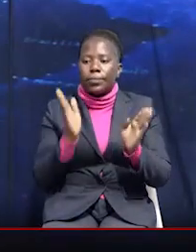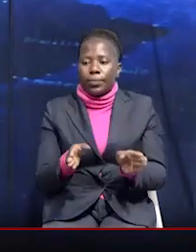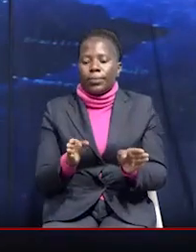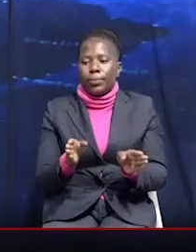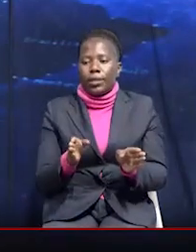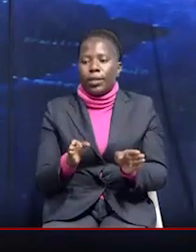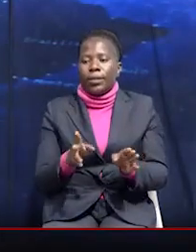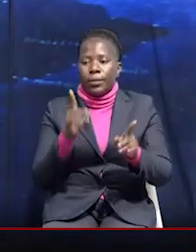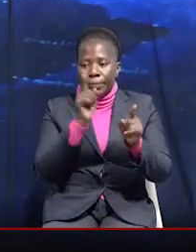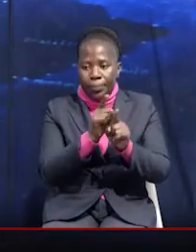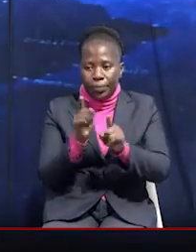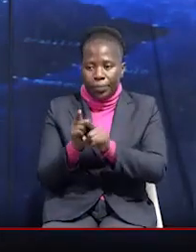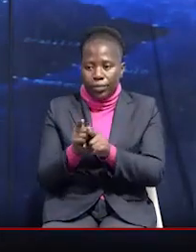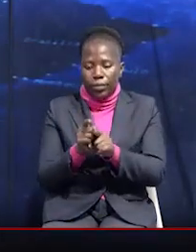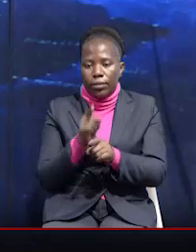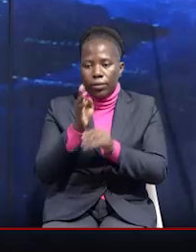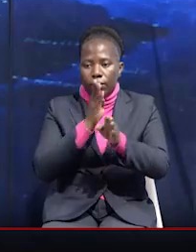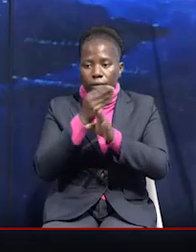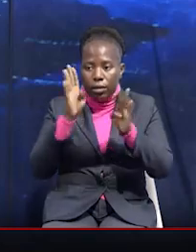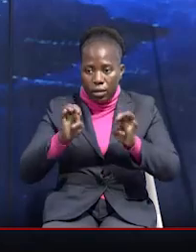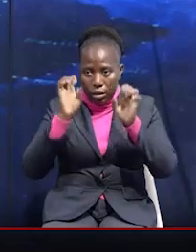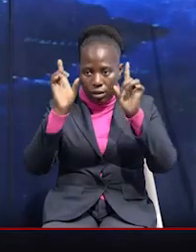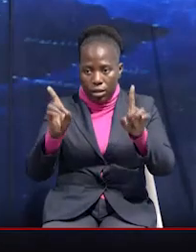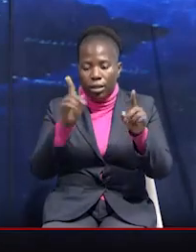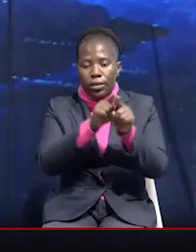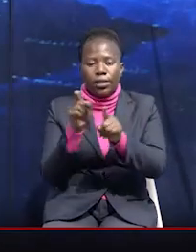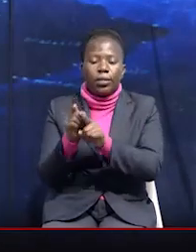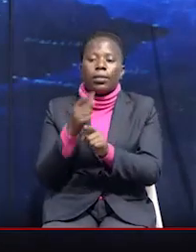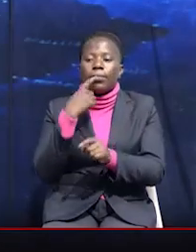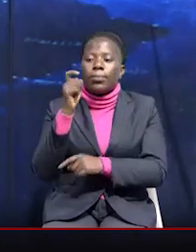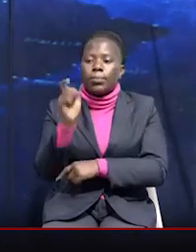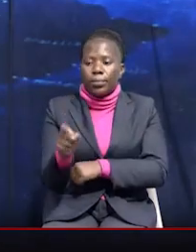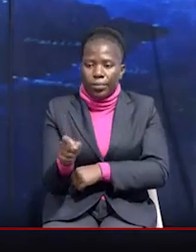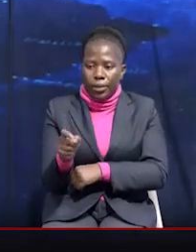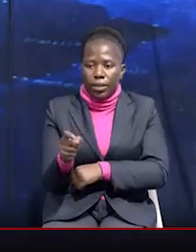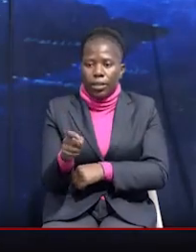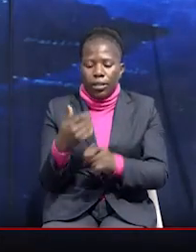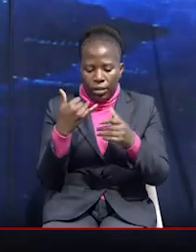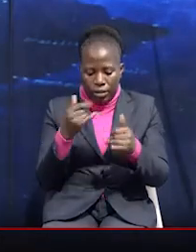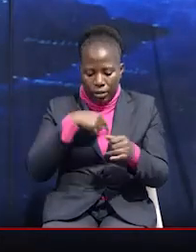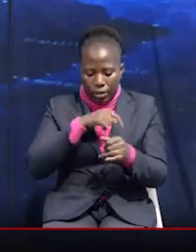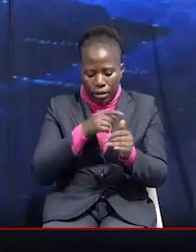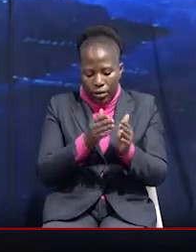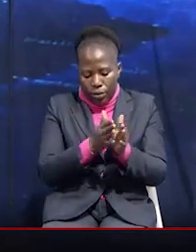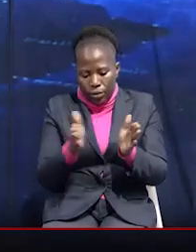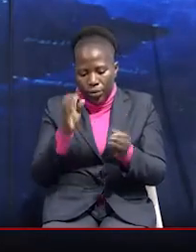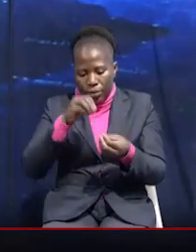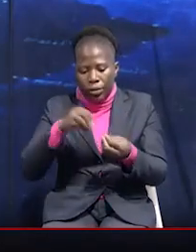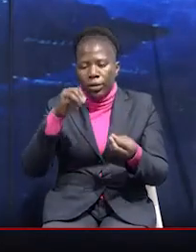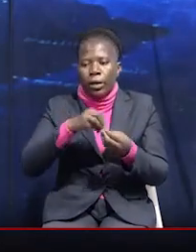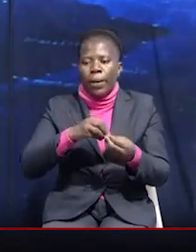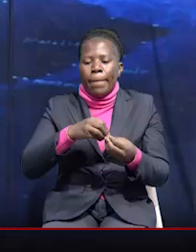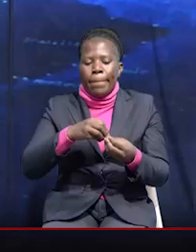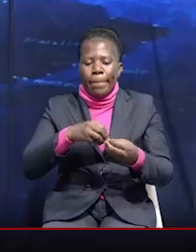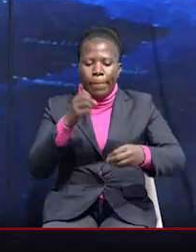be indoctrinated in the education patterns as well. So we need to broaden our perspective around savings and investment, and that's